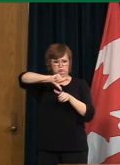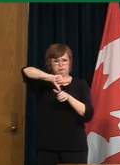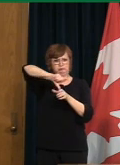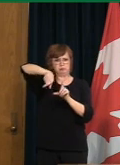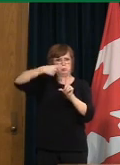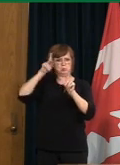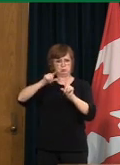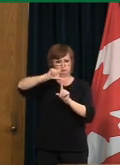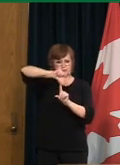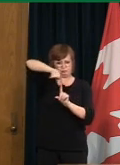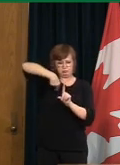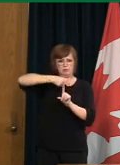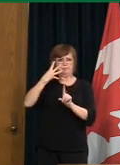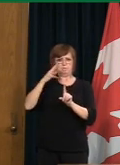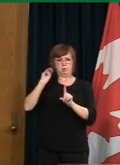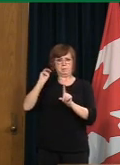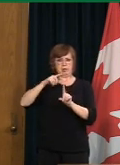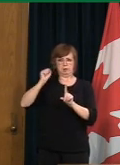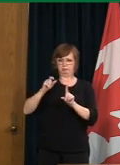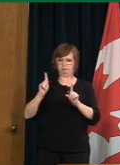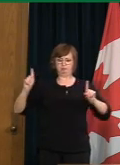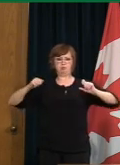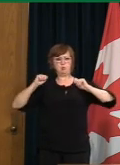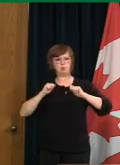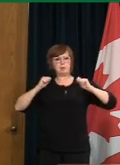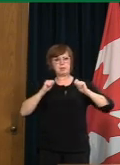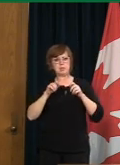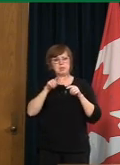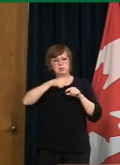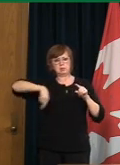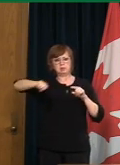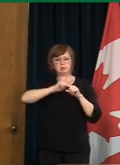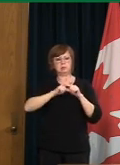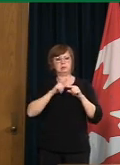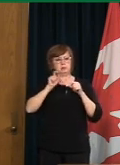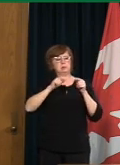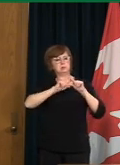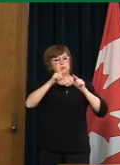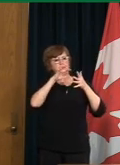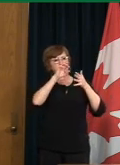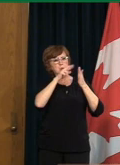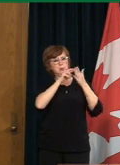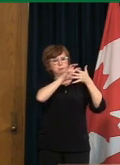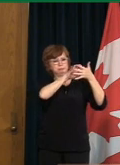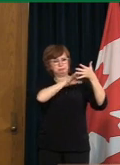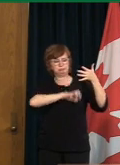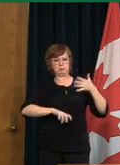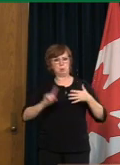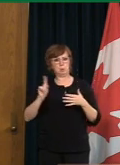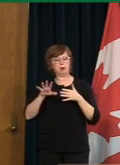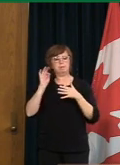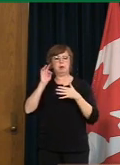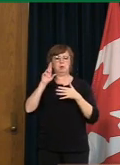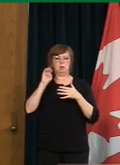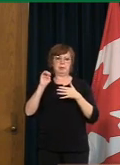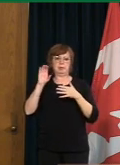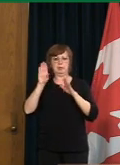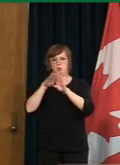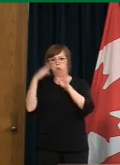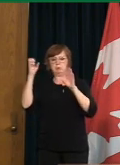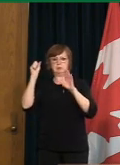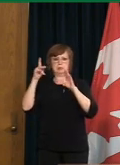Reopen Saskatchewan plan on the Government of Saskatchewan website. I know there are some that are going to ask why this set